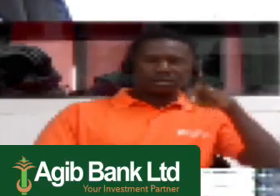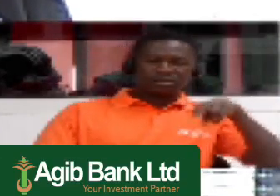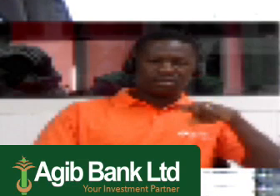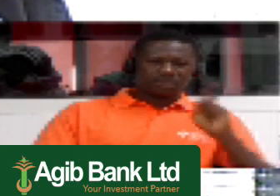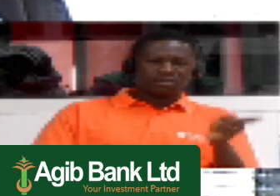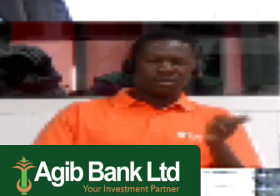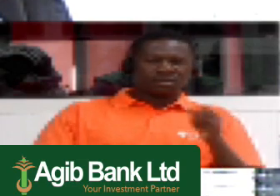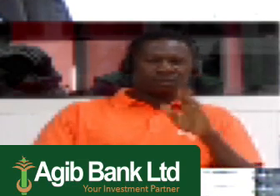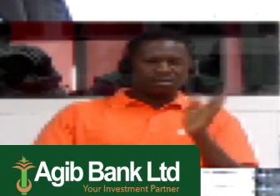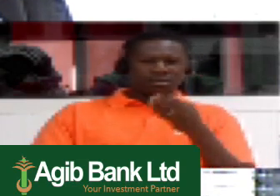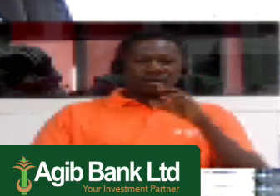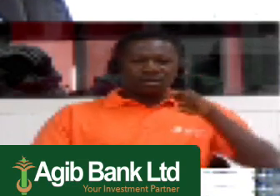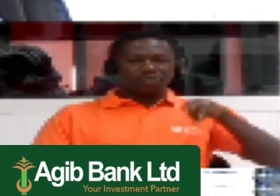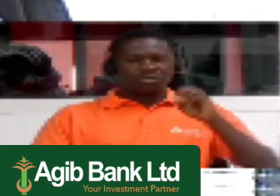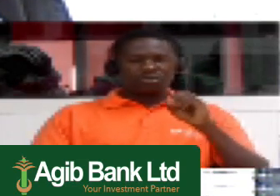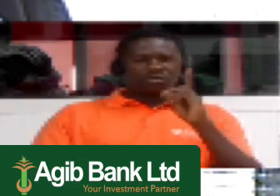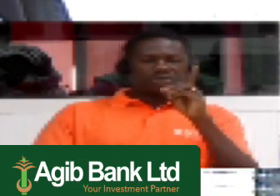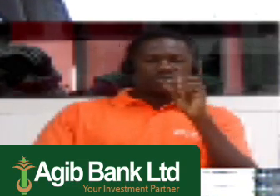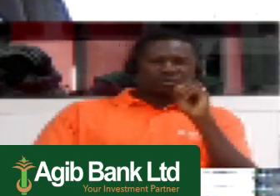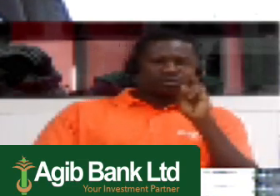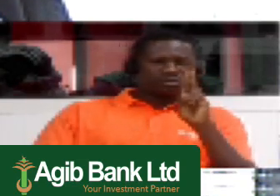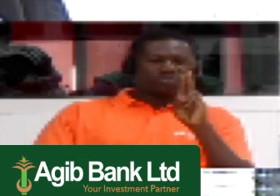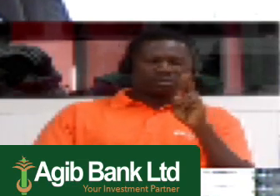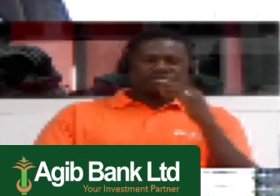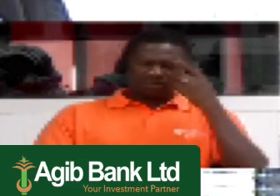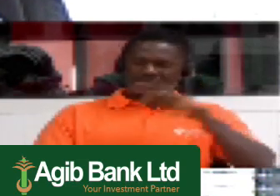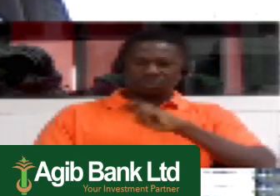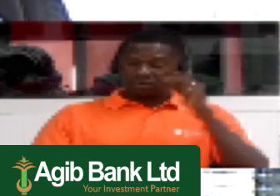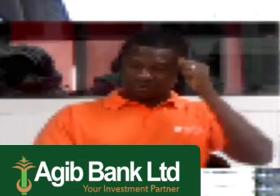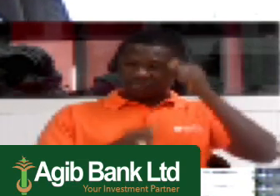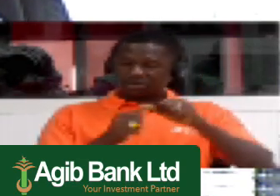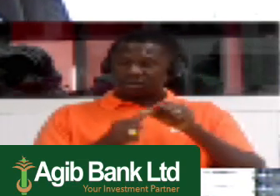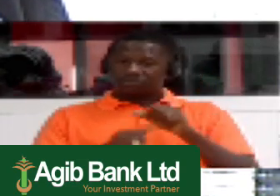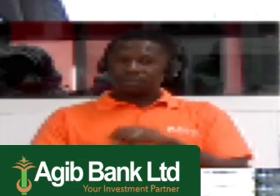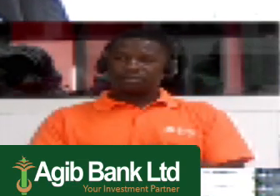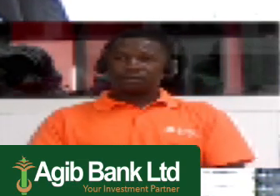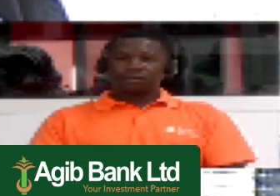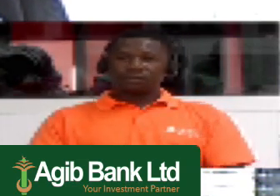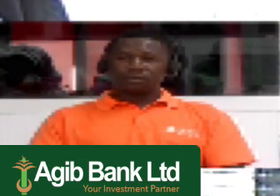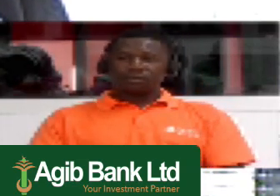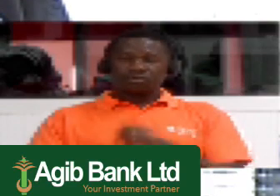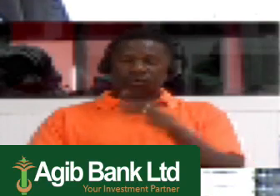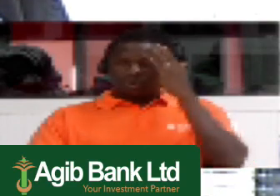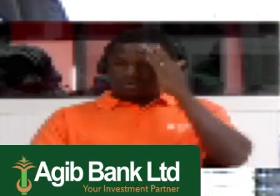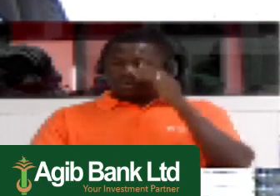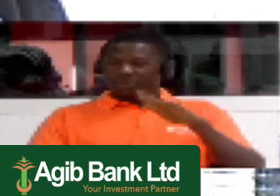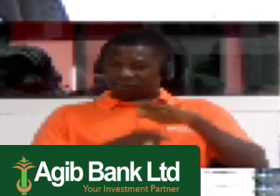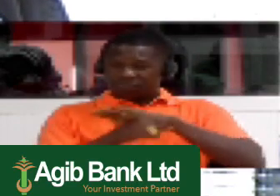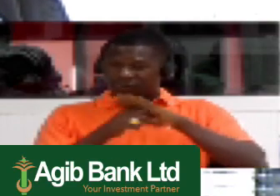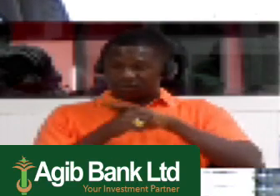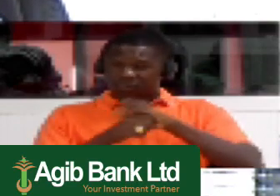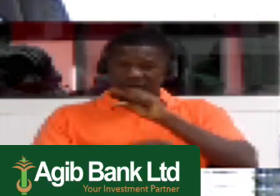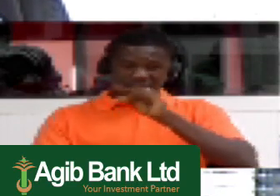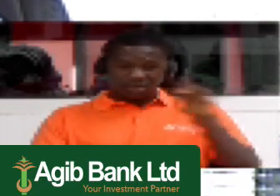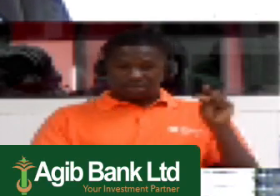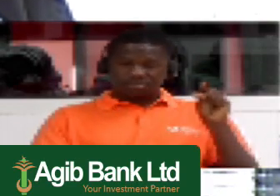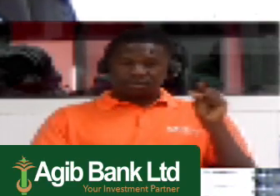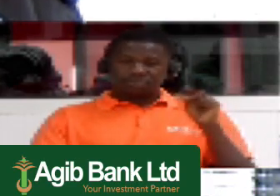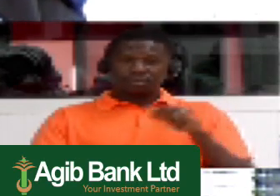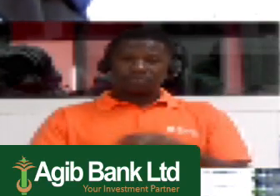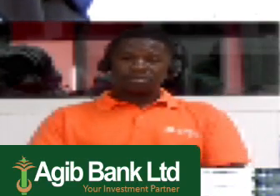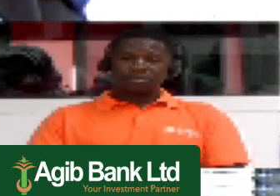Sering Mudu, if I did not forget. Do you know his full name? Kofaya to found Mume Obelo